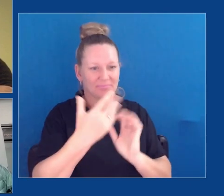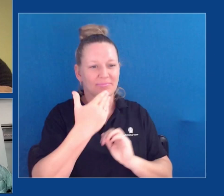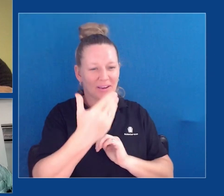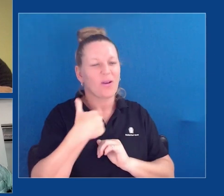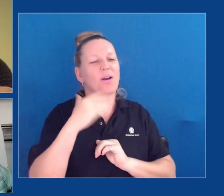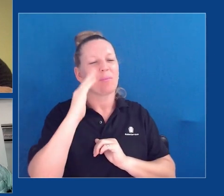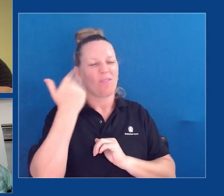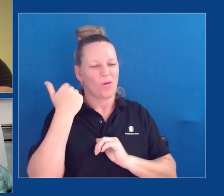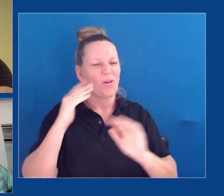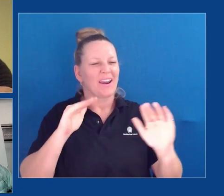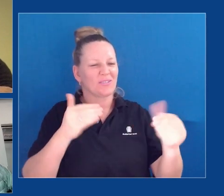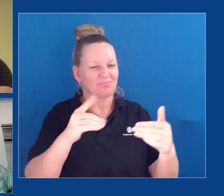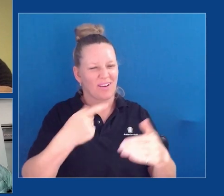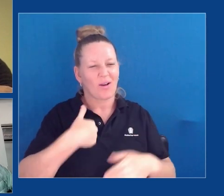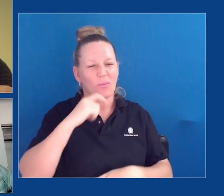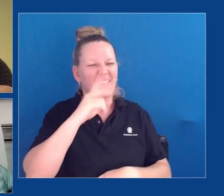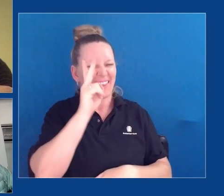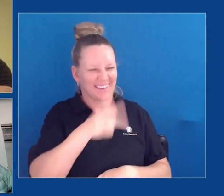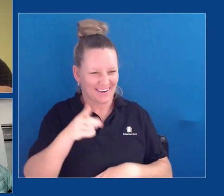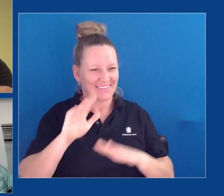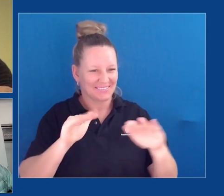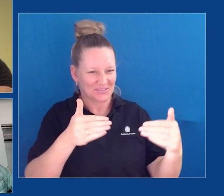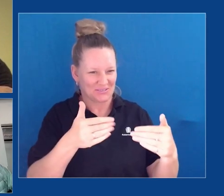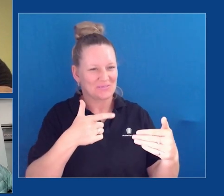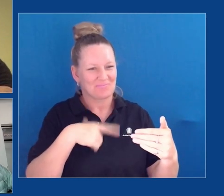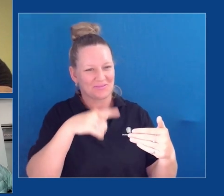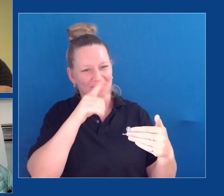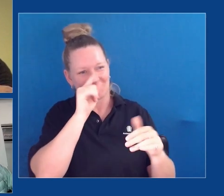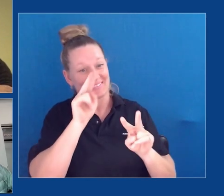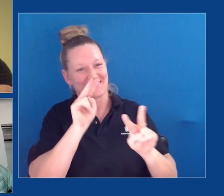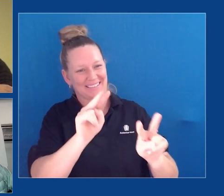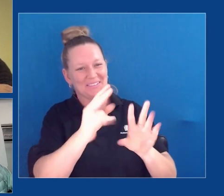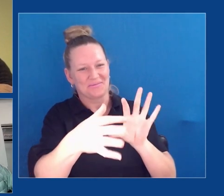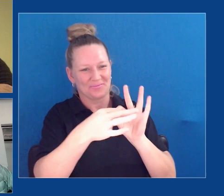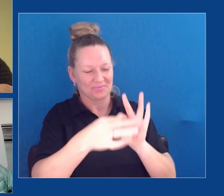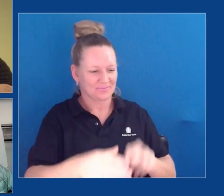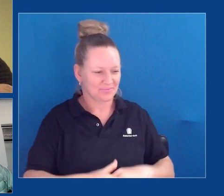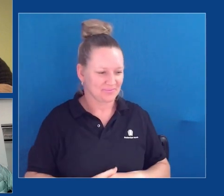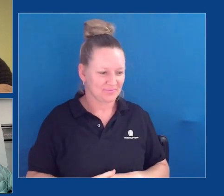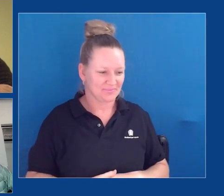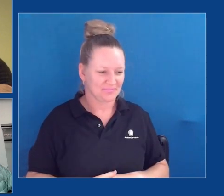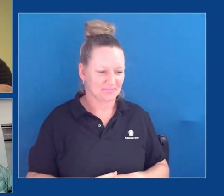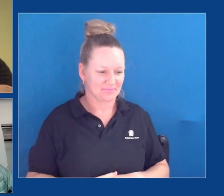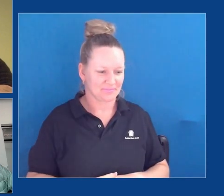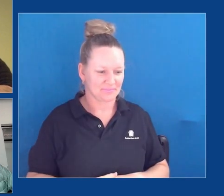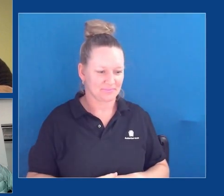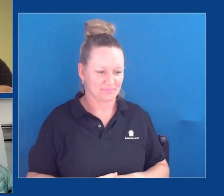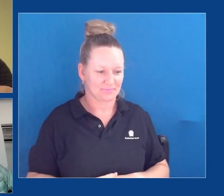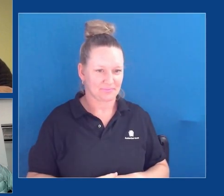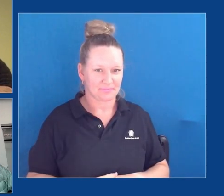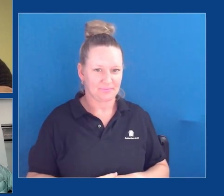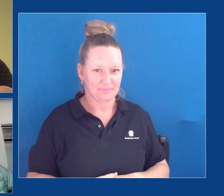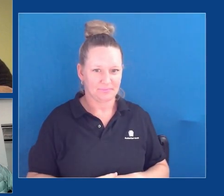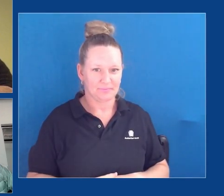but I will introduce you again now because these will be separated as different recordings down the